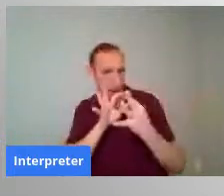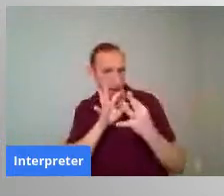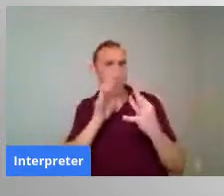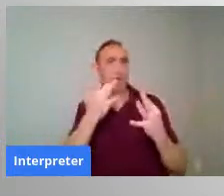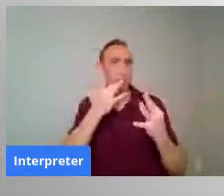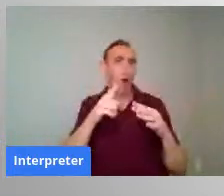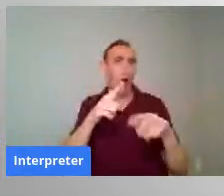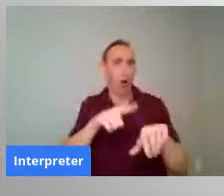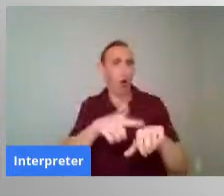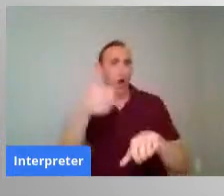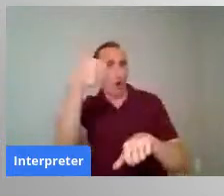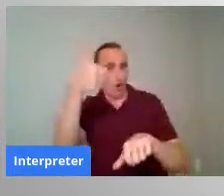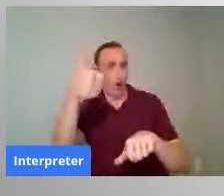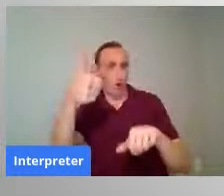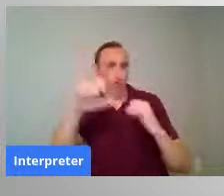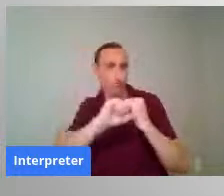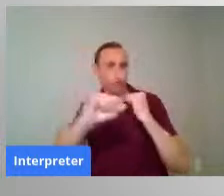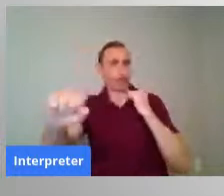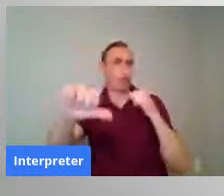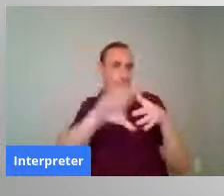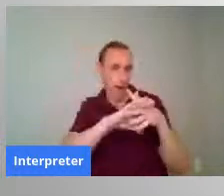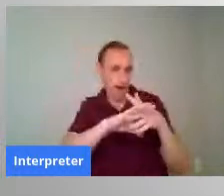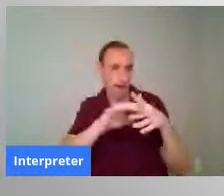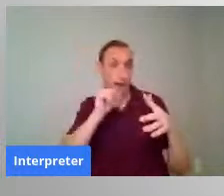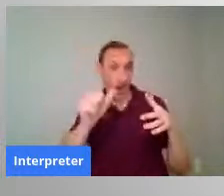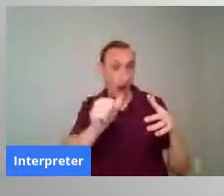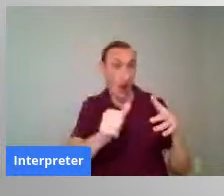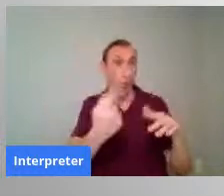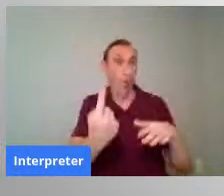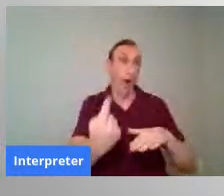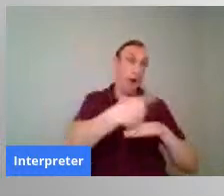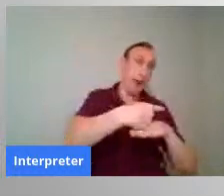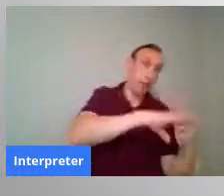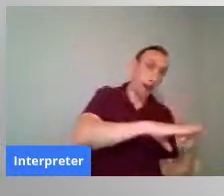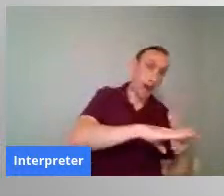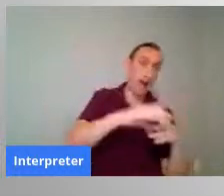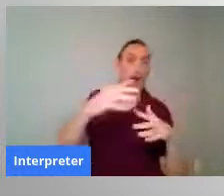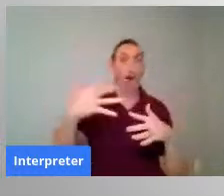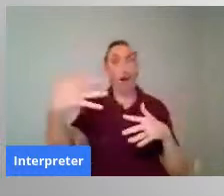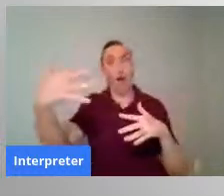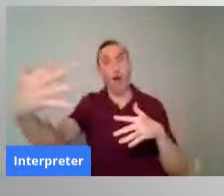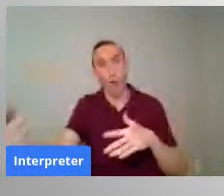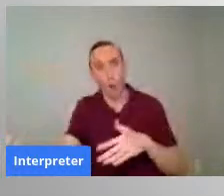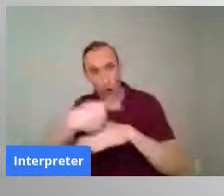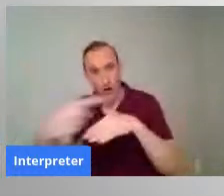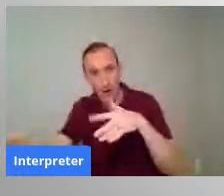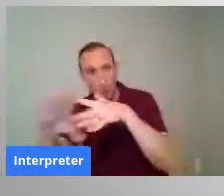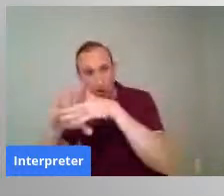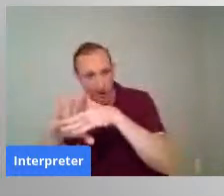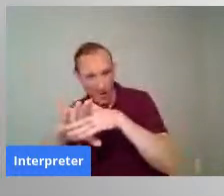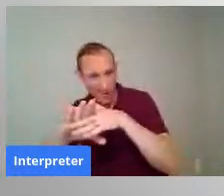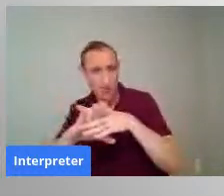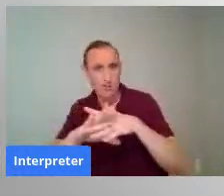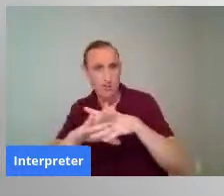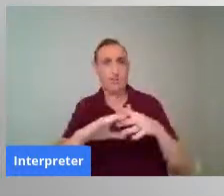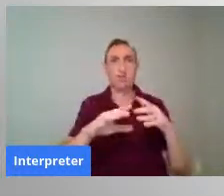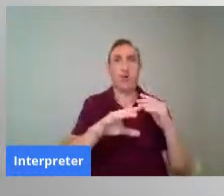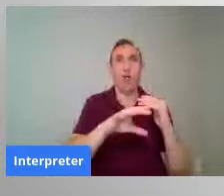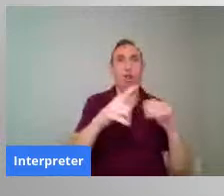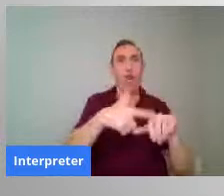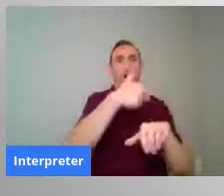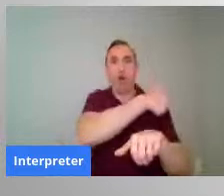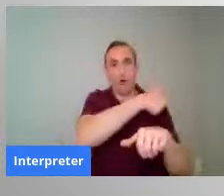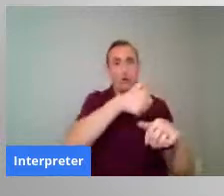versus the disjointed breaks. So that's where they landed. And then I will say that, you know, teachers have to have